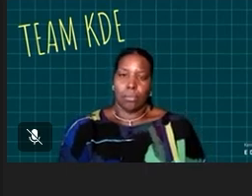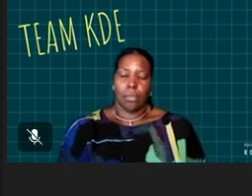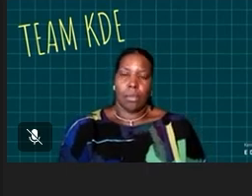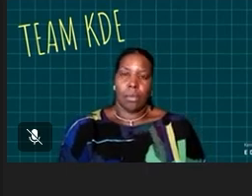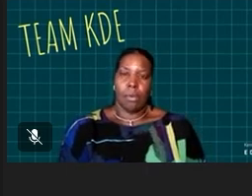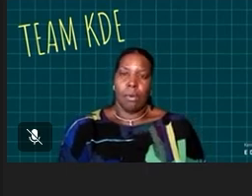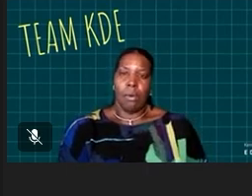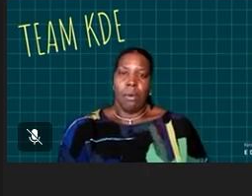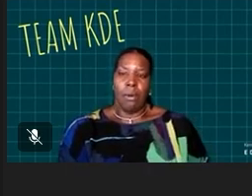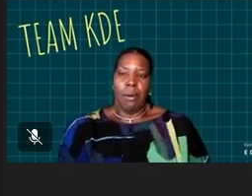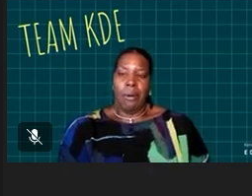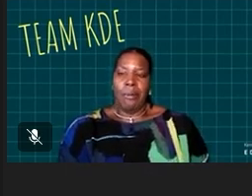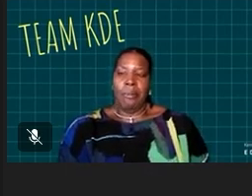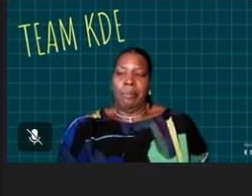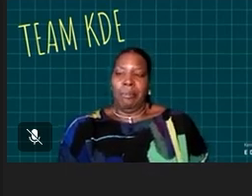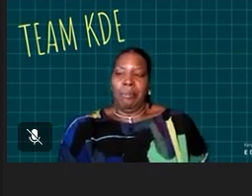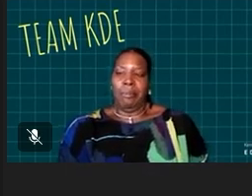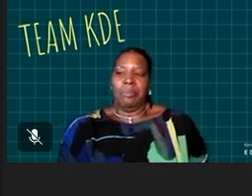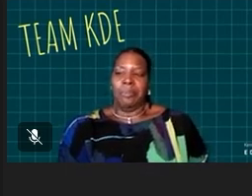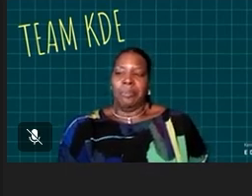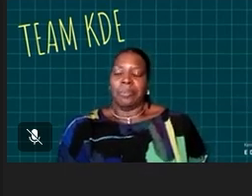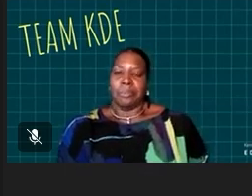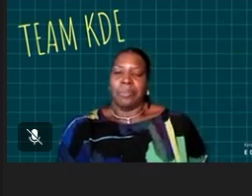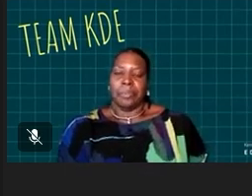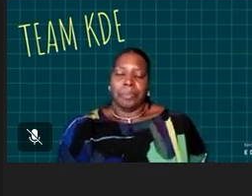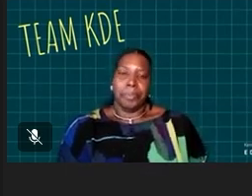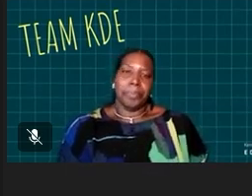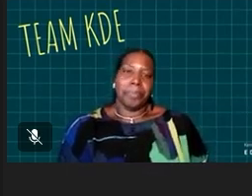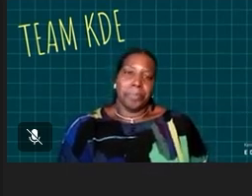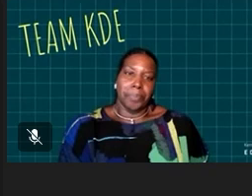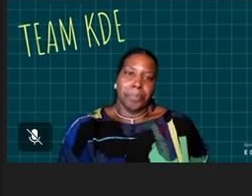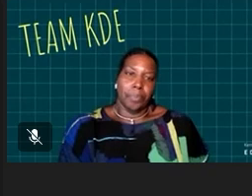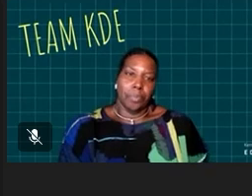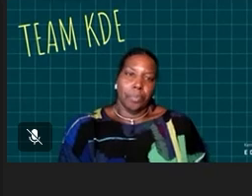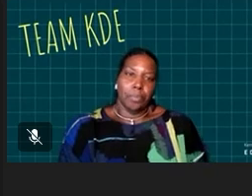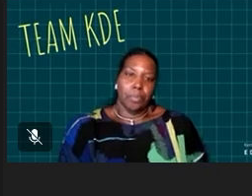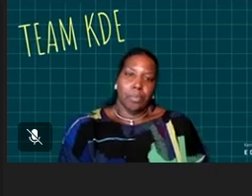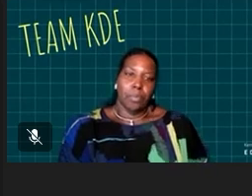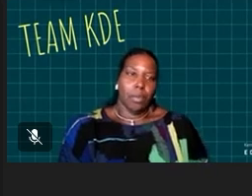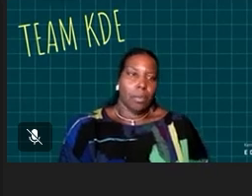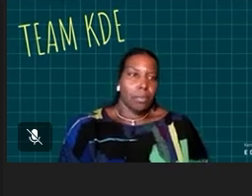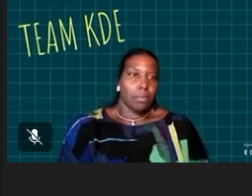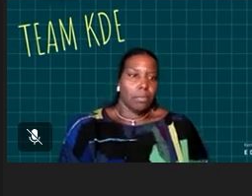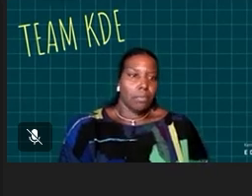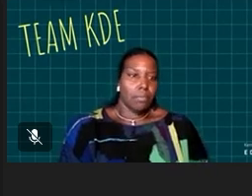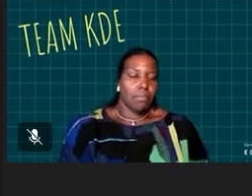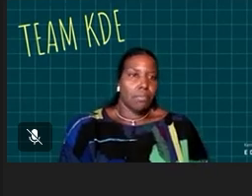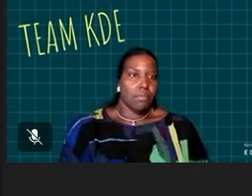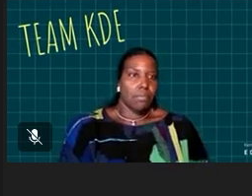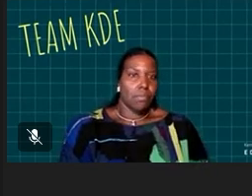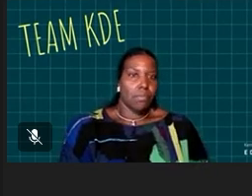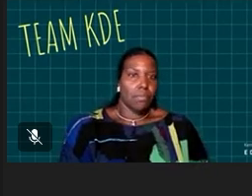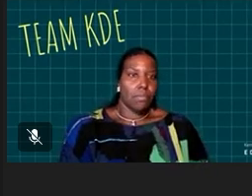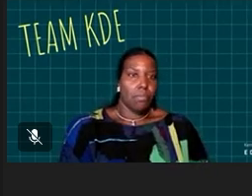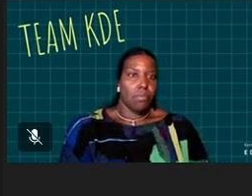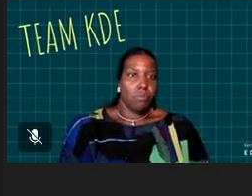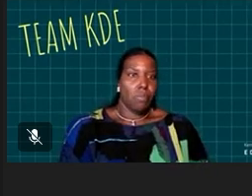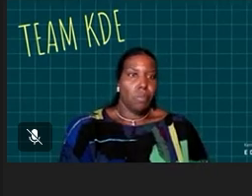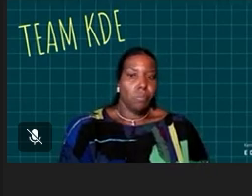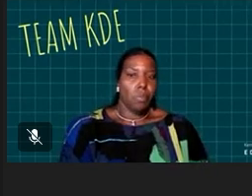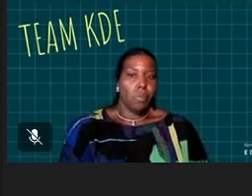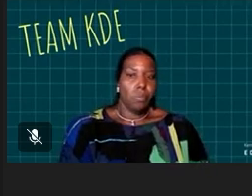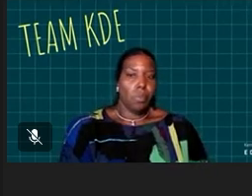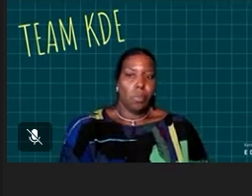also means that you would still have filed a Form 470. So if construction began on January 1, you